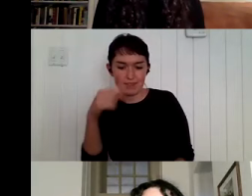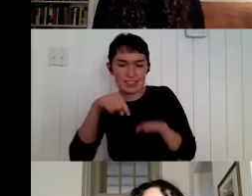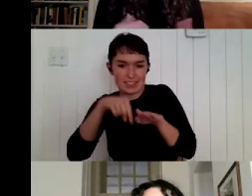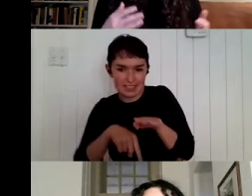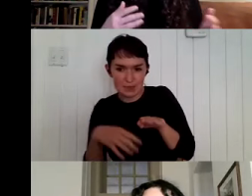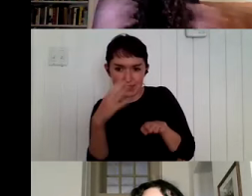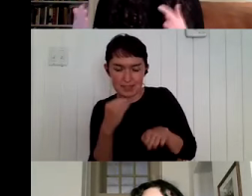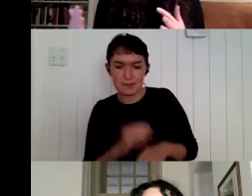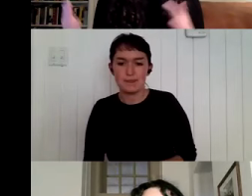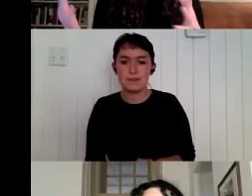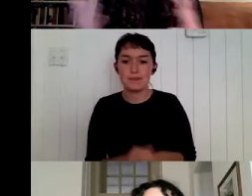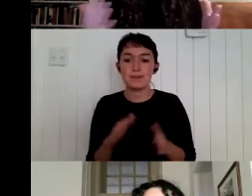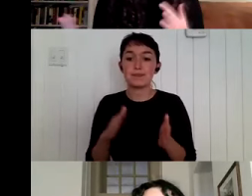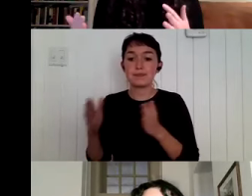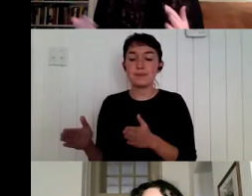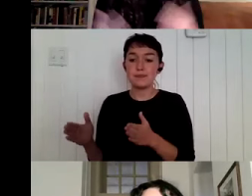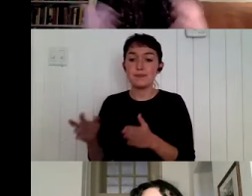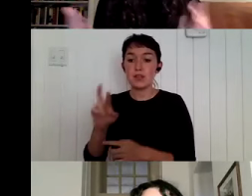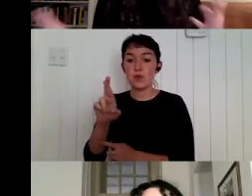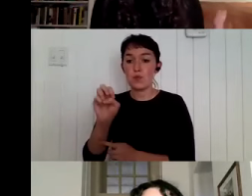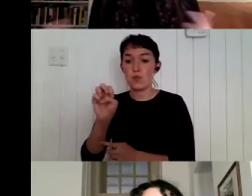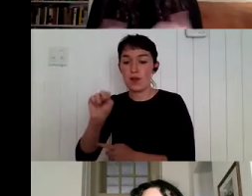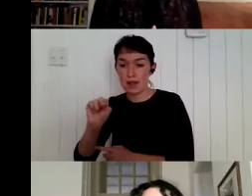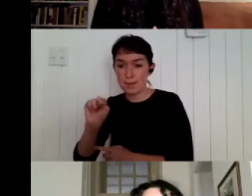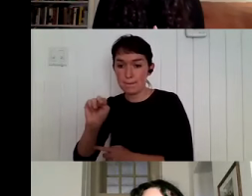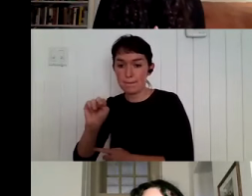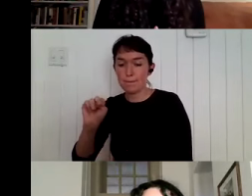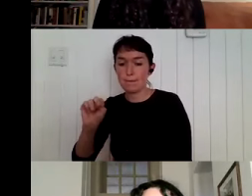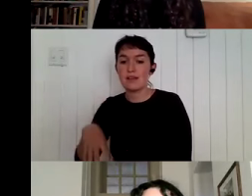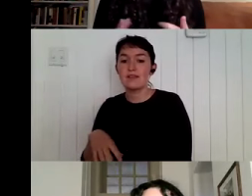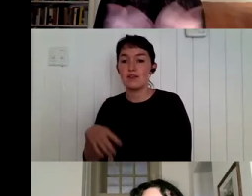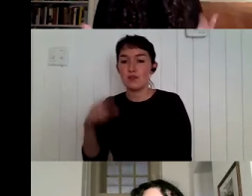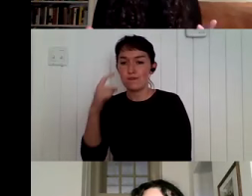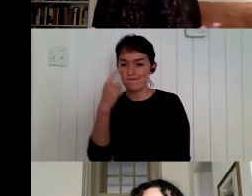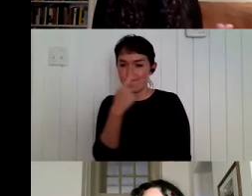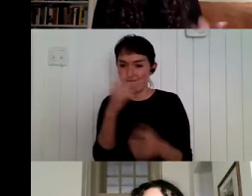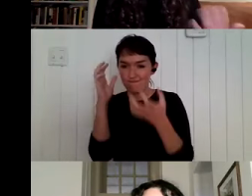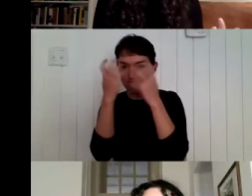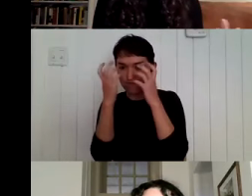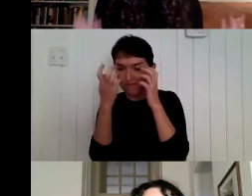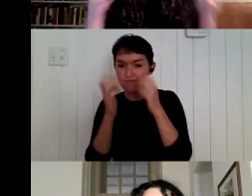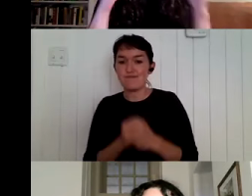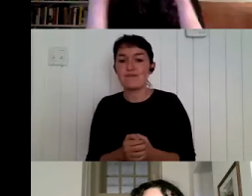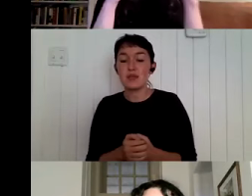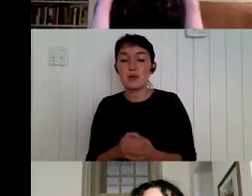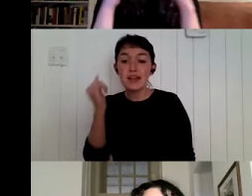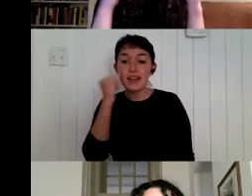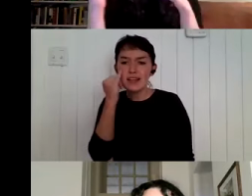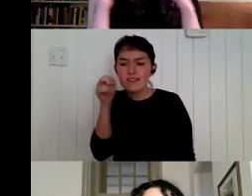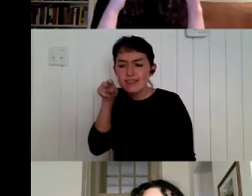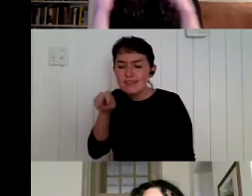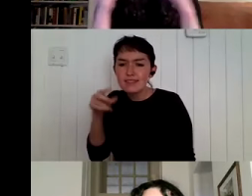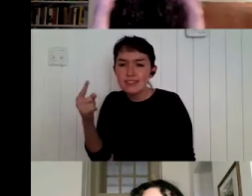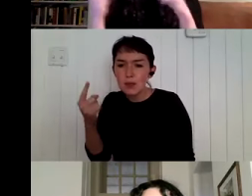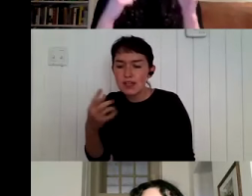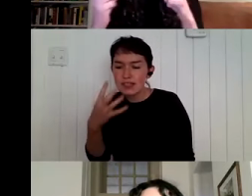because of the characteristic eye movements, the rapid eye movements. So if you've ever watched someone asleep, you may have noticed their